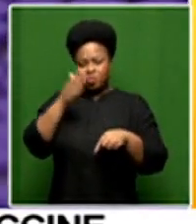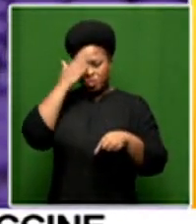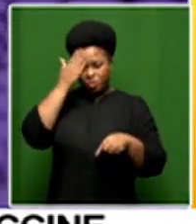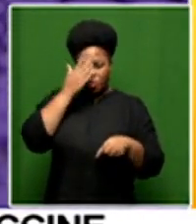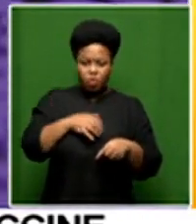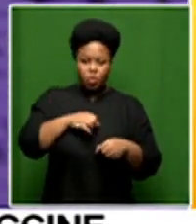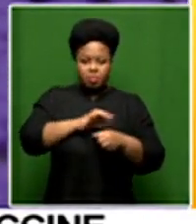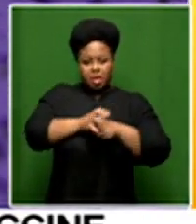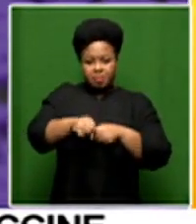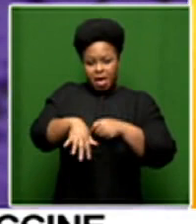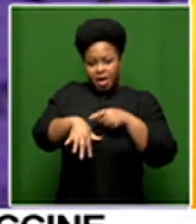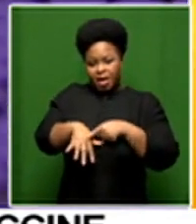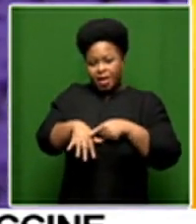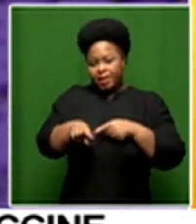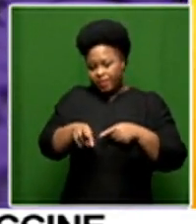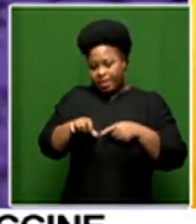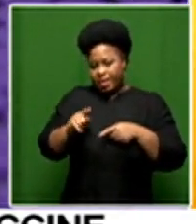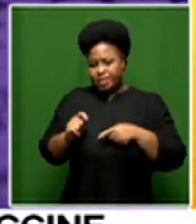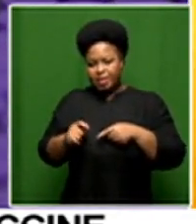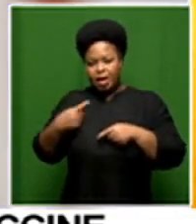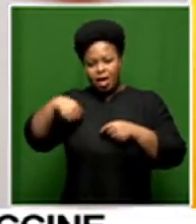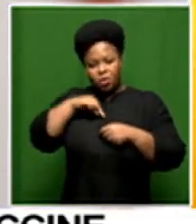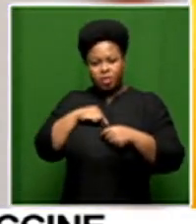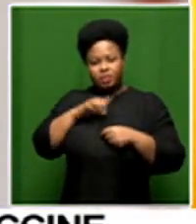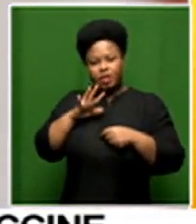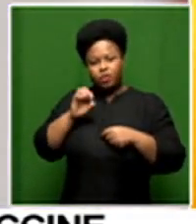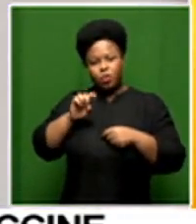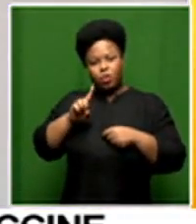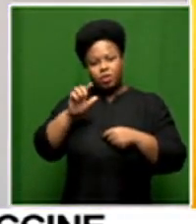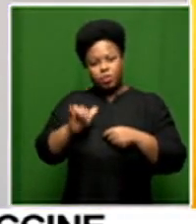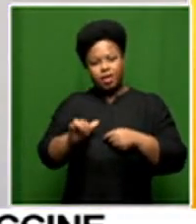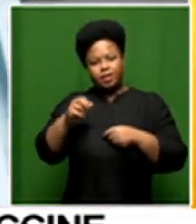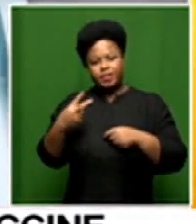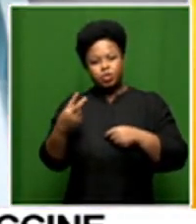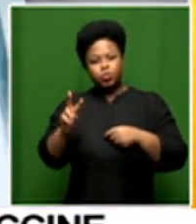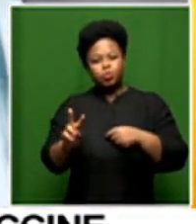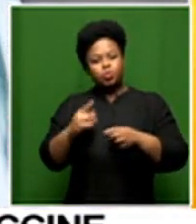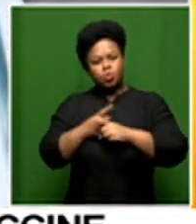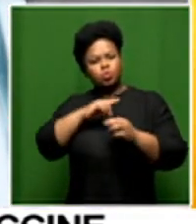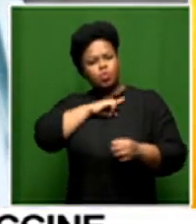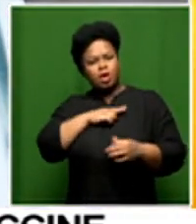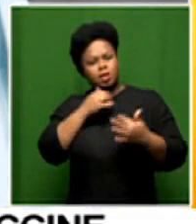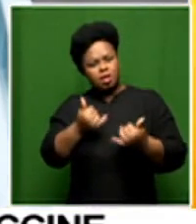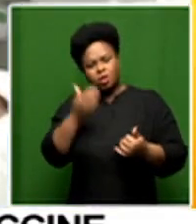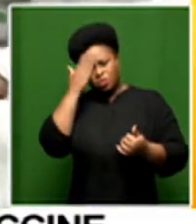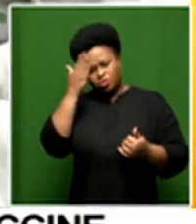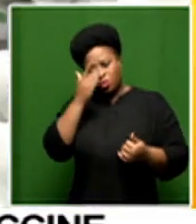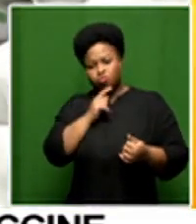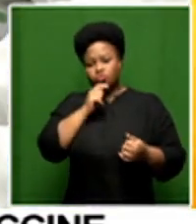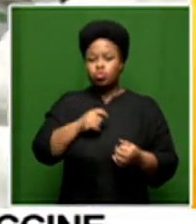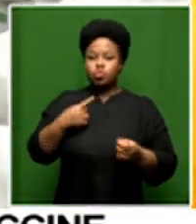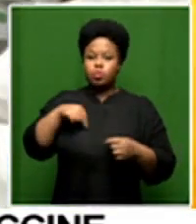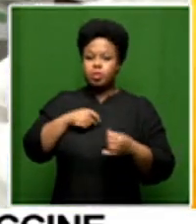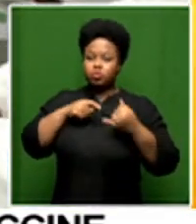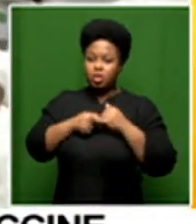of 501 V2 in our own context. So our discussion takes into account which was the lacking in terms of securing